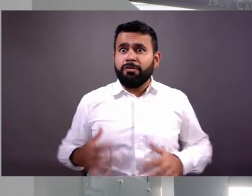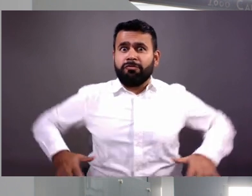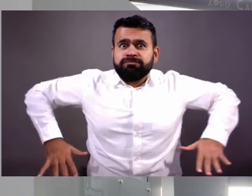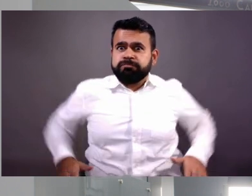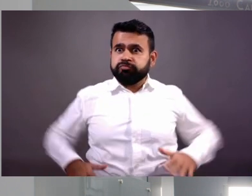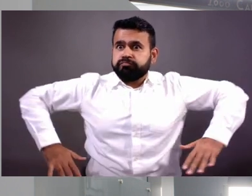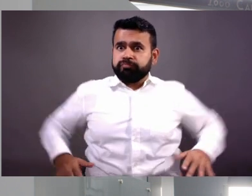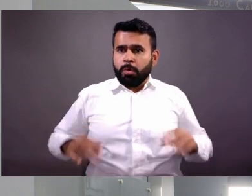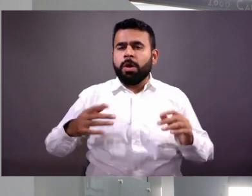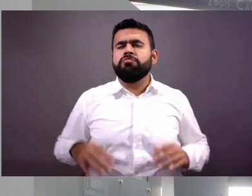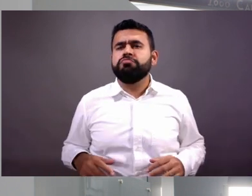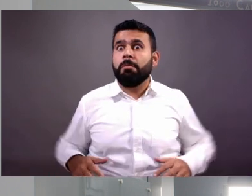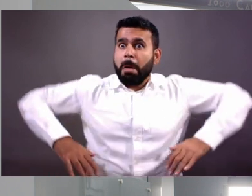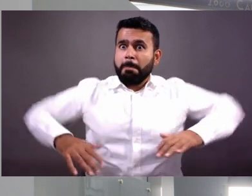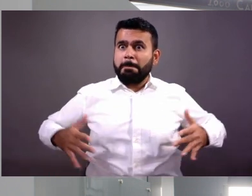Make it as big as you want.